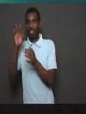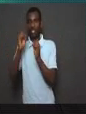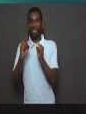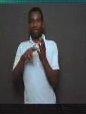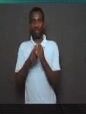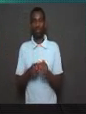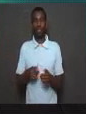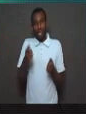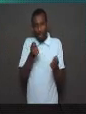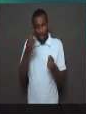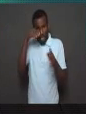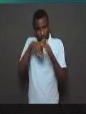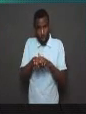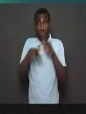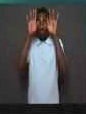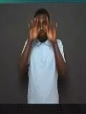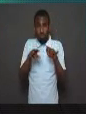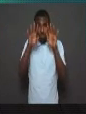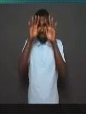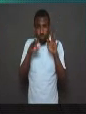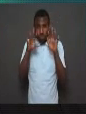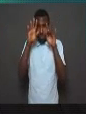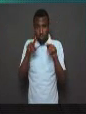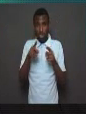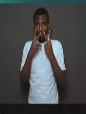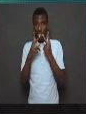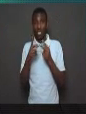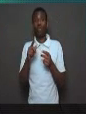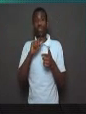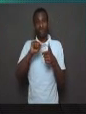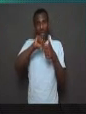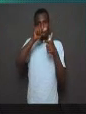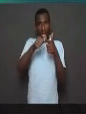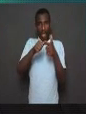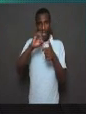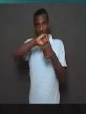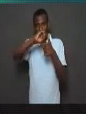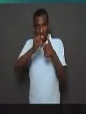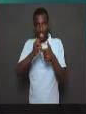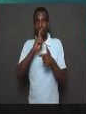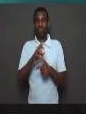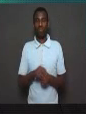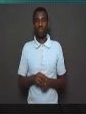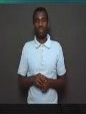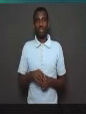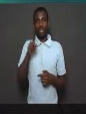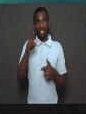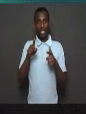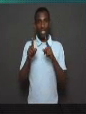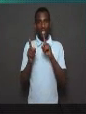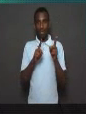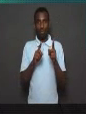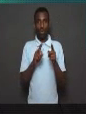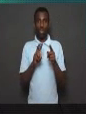Inside the car, the rain appears to fall, making an angle theta